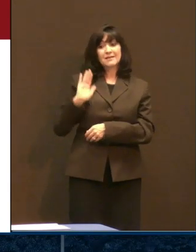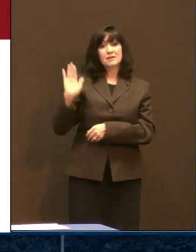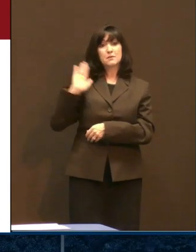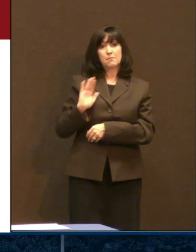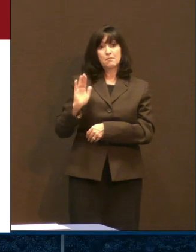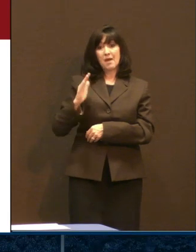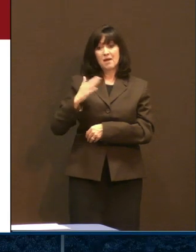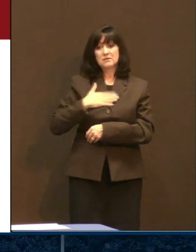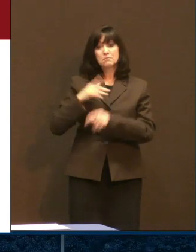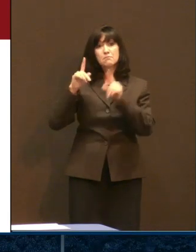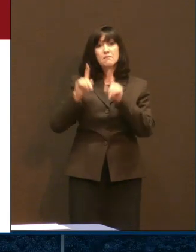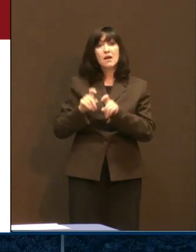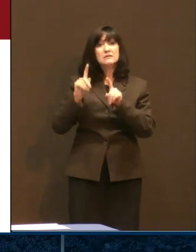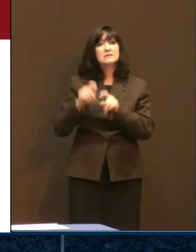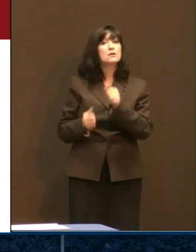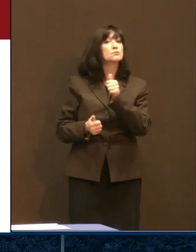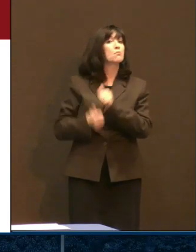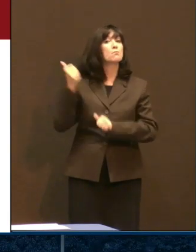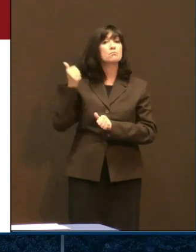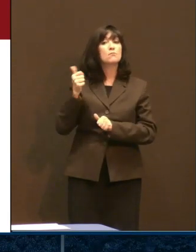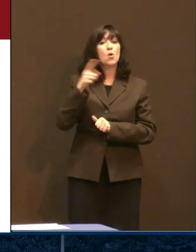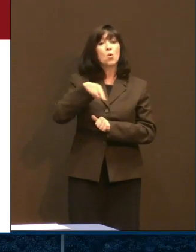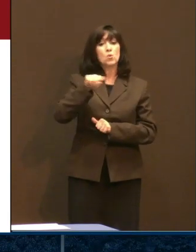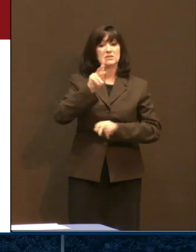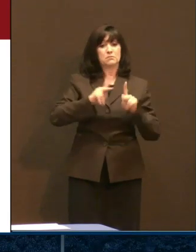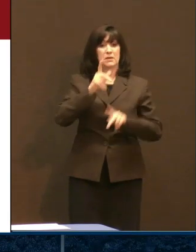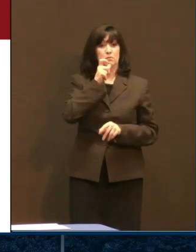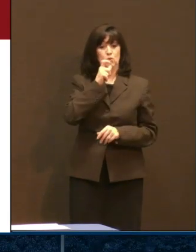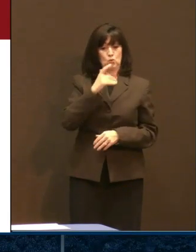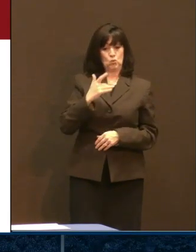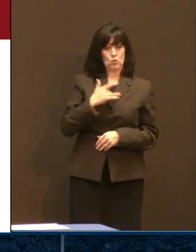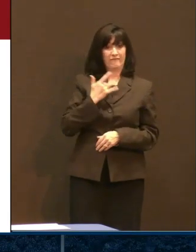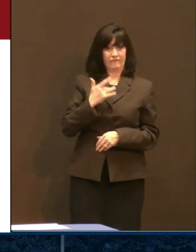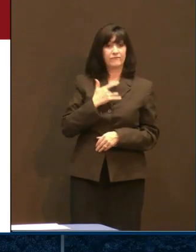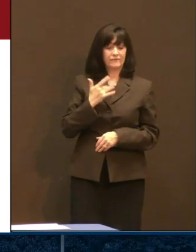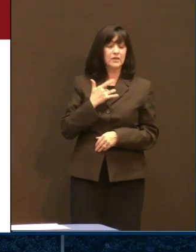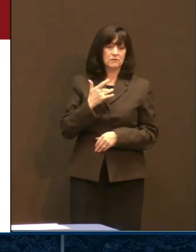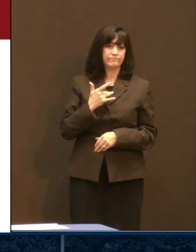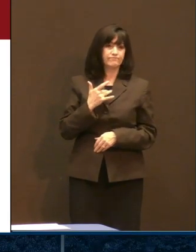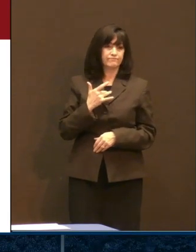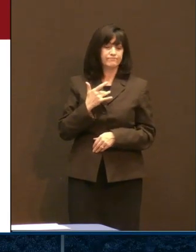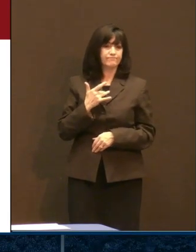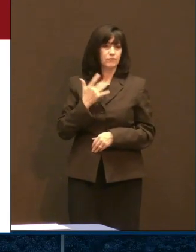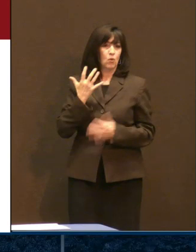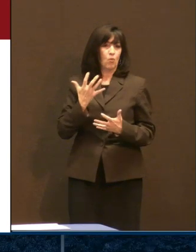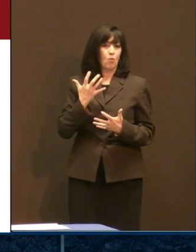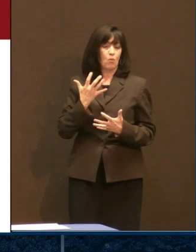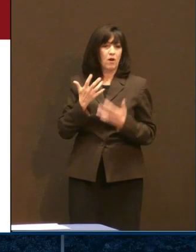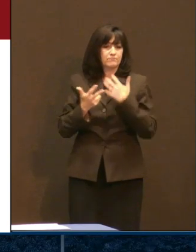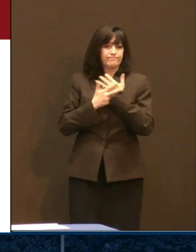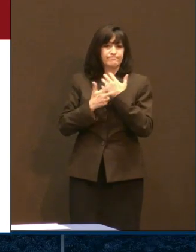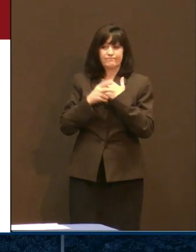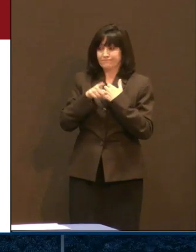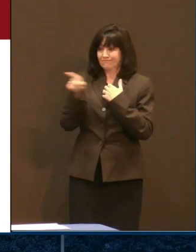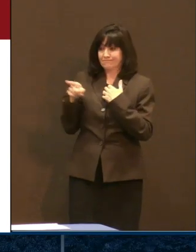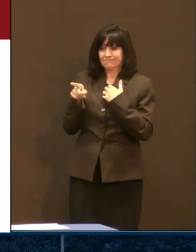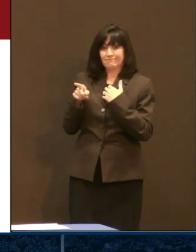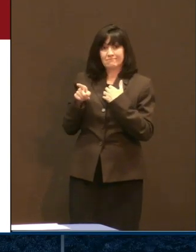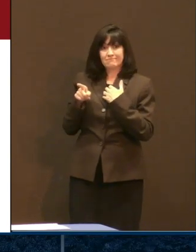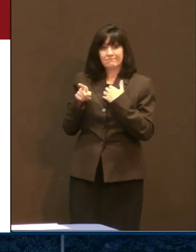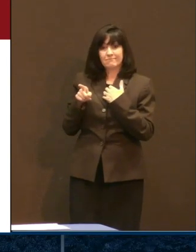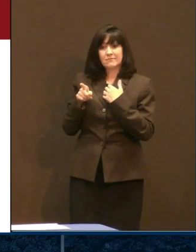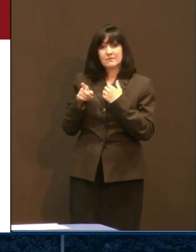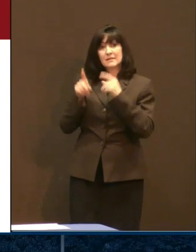is for symptomatic people, but that will change. So of course, symptomatic people need to be tested, but